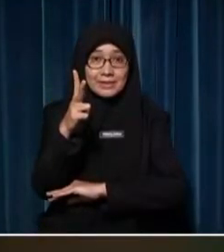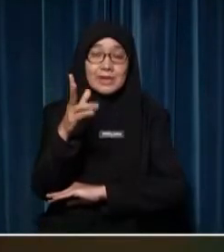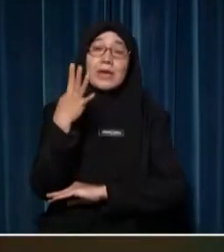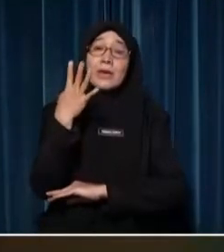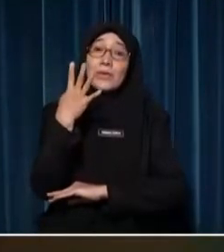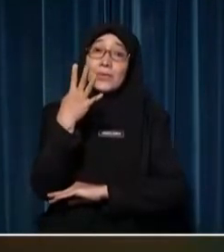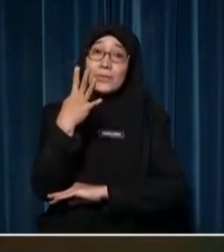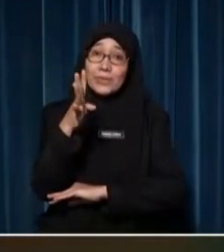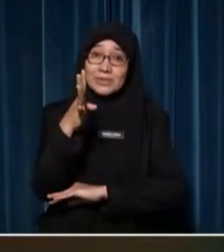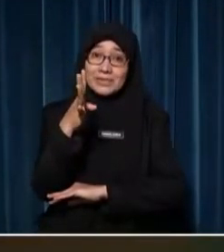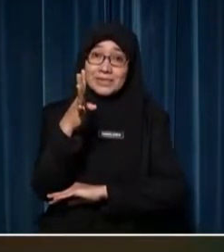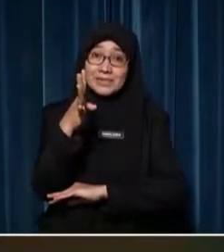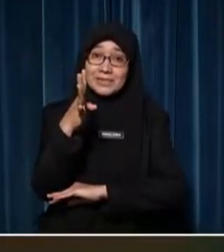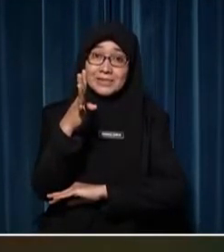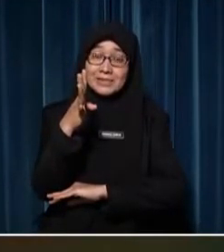14,